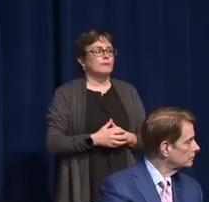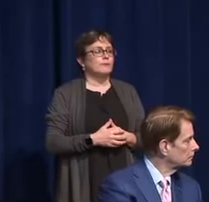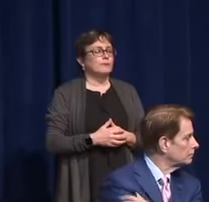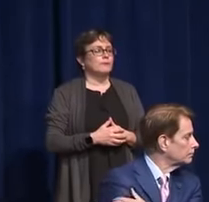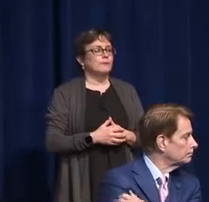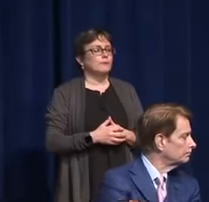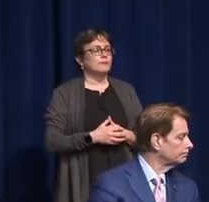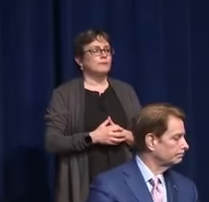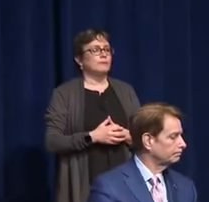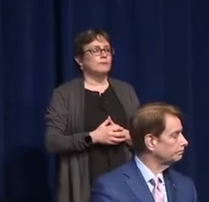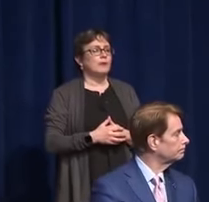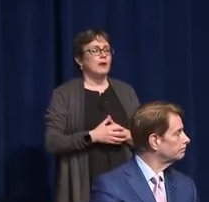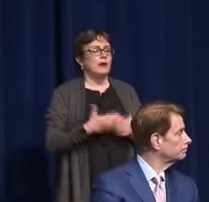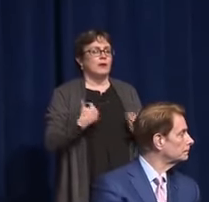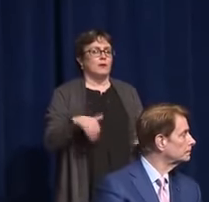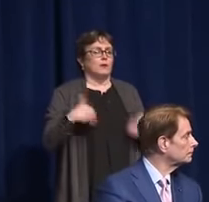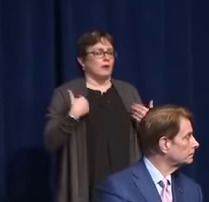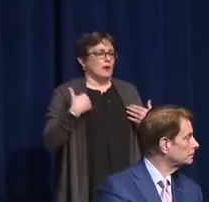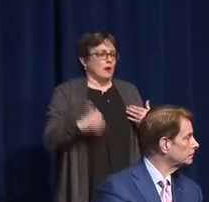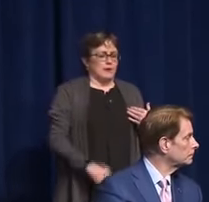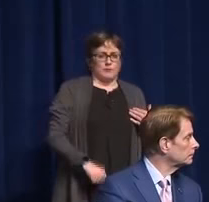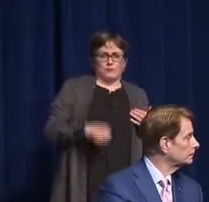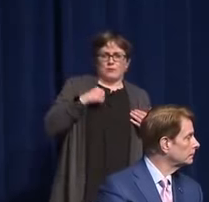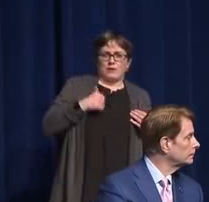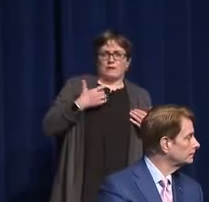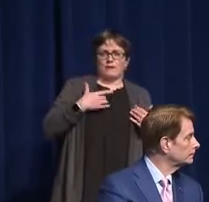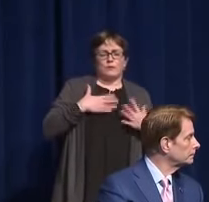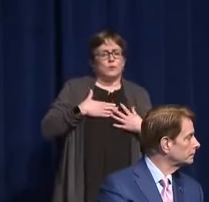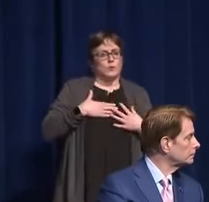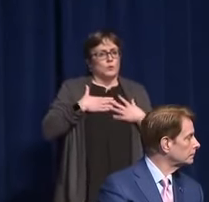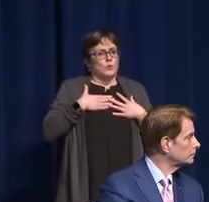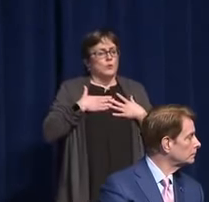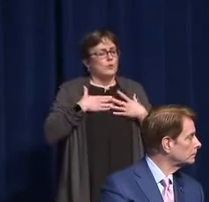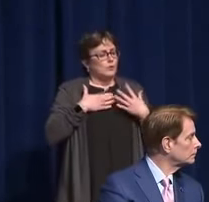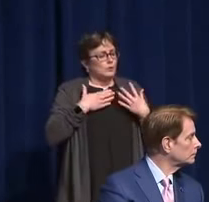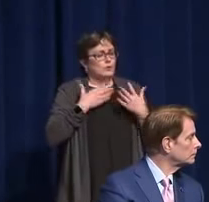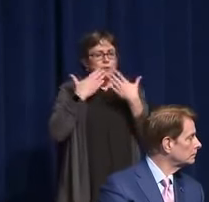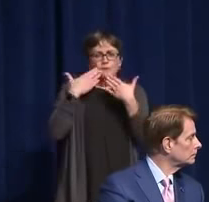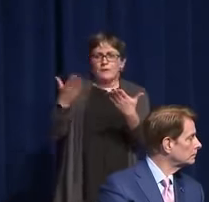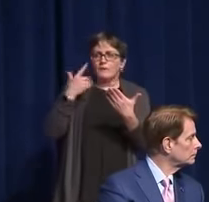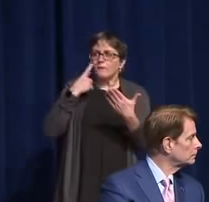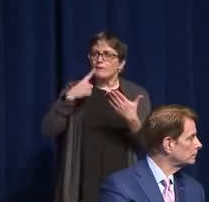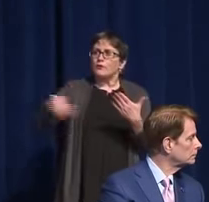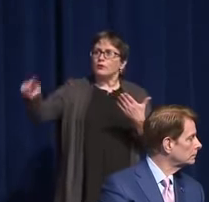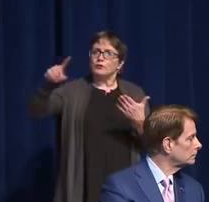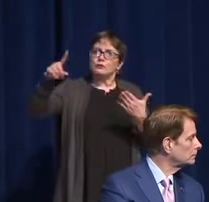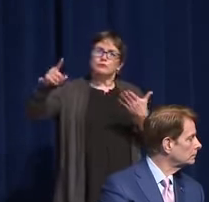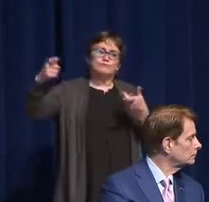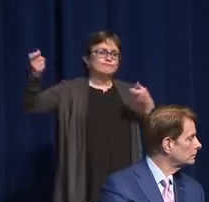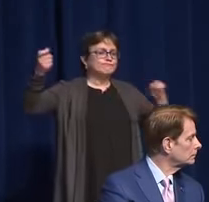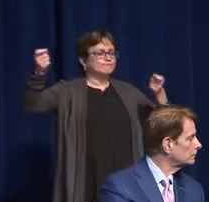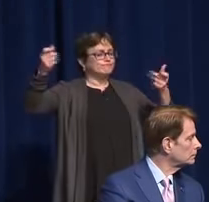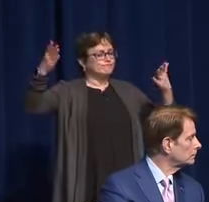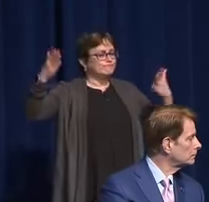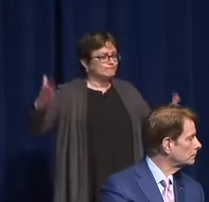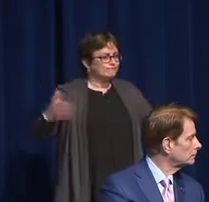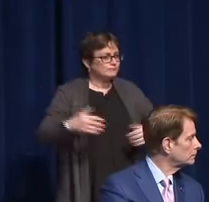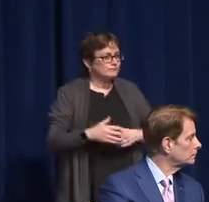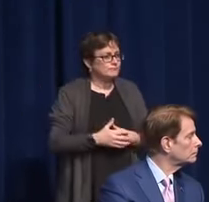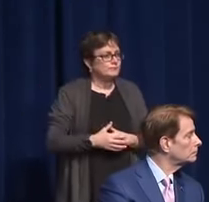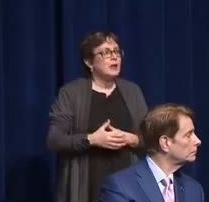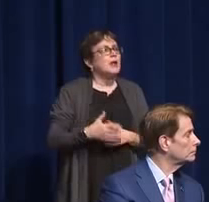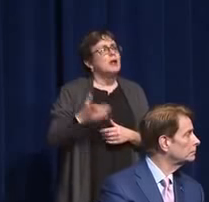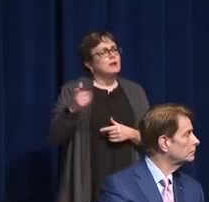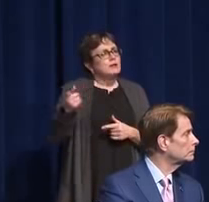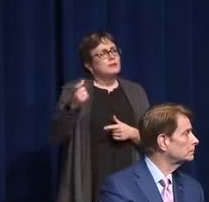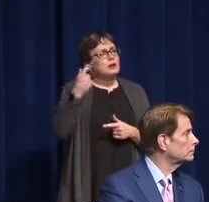grateful for your leadership during this challenging time. As the governor notes, I do oversee elections, the